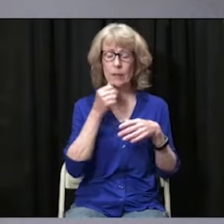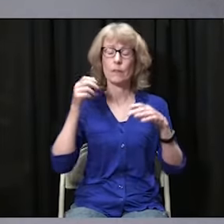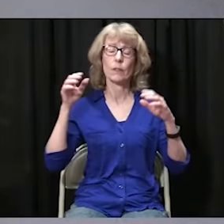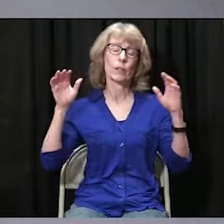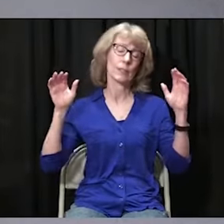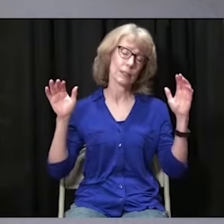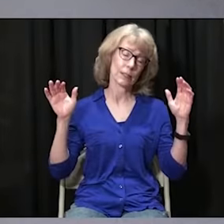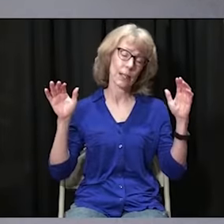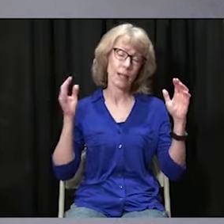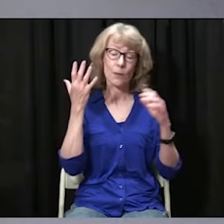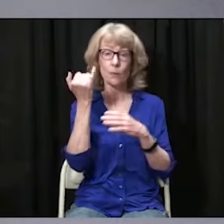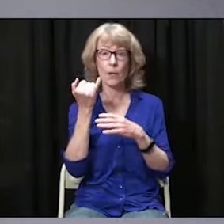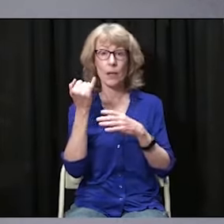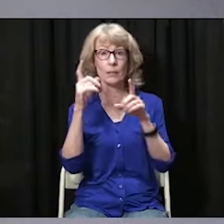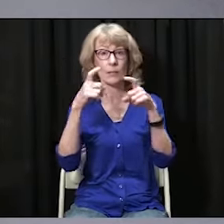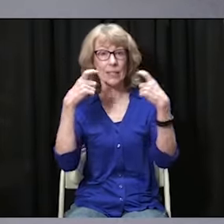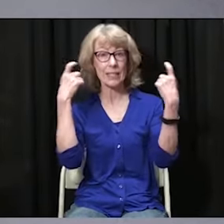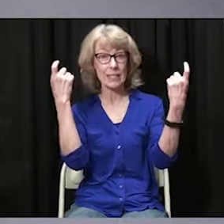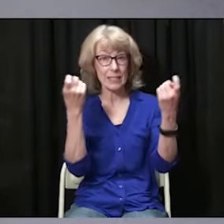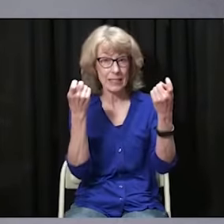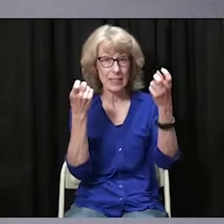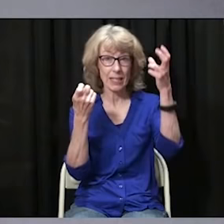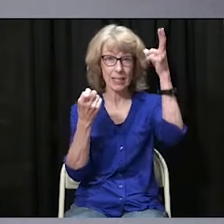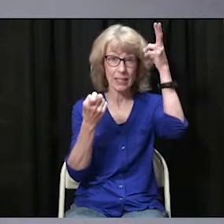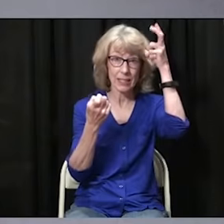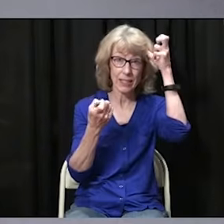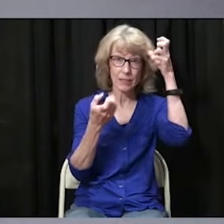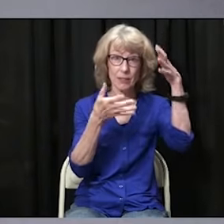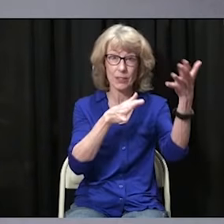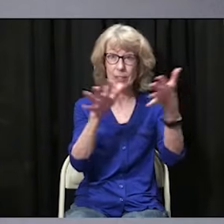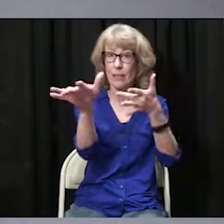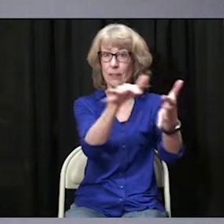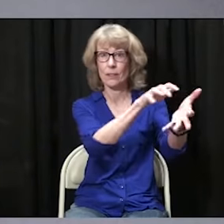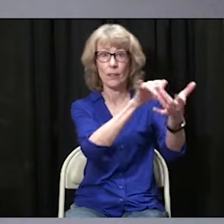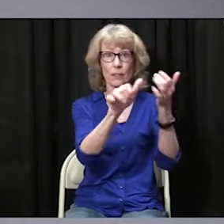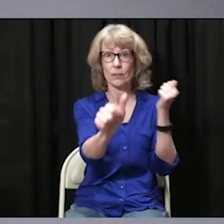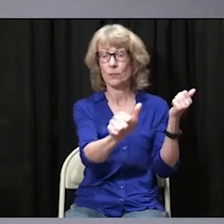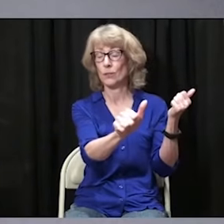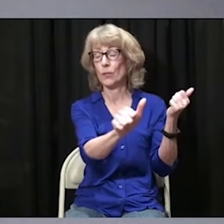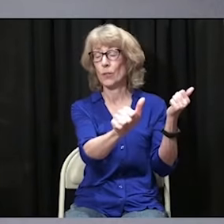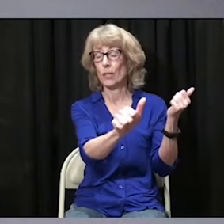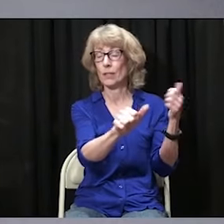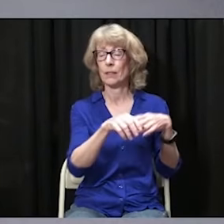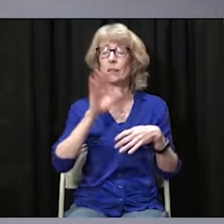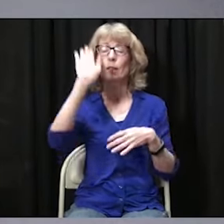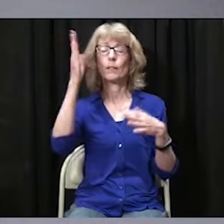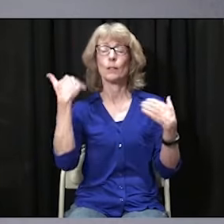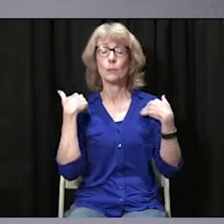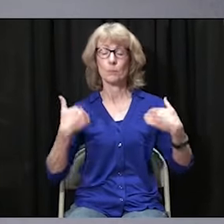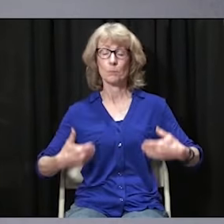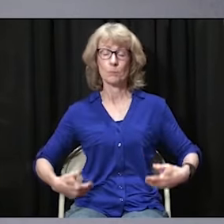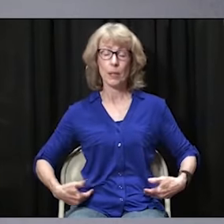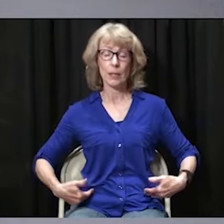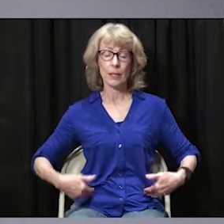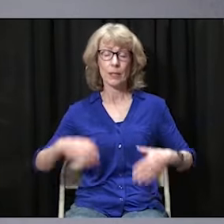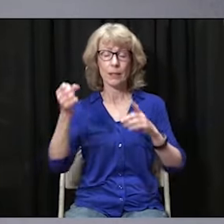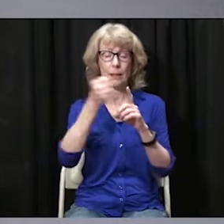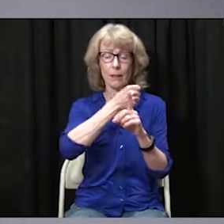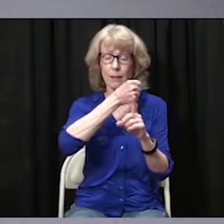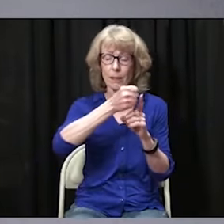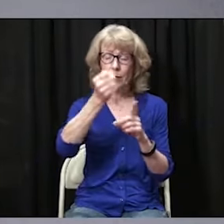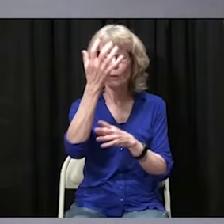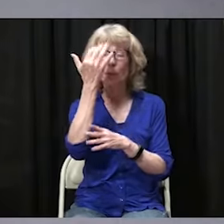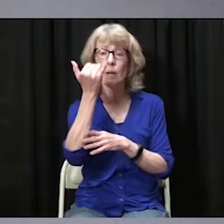and evil and death, which have held creation in shackles for years. Your body was torn apart so you could